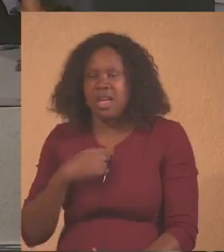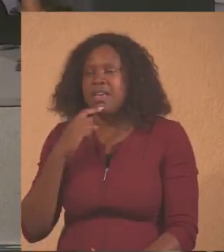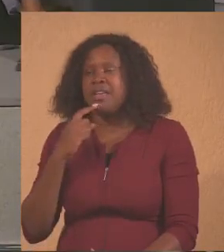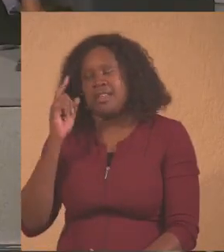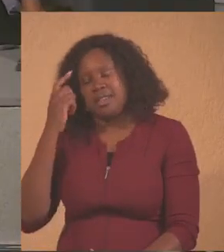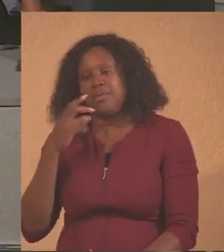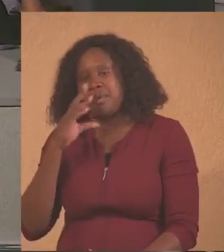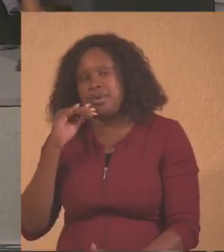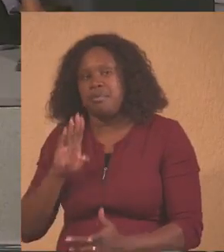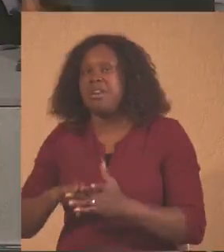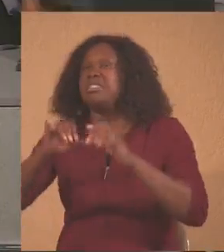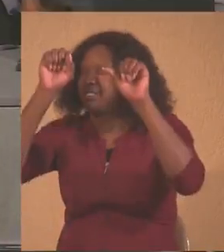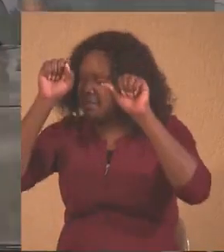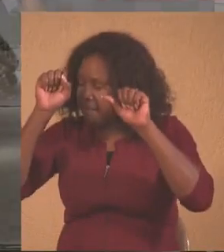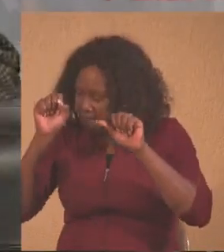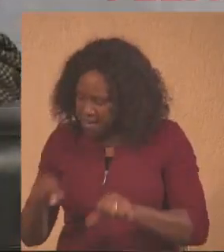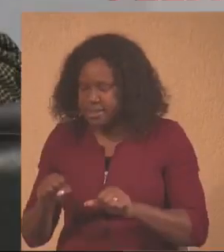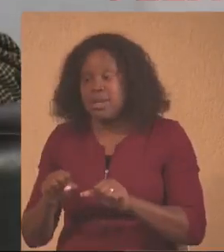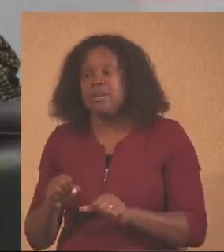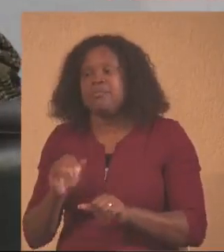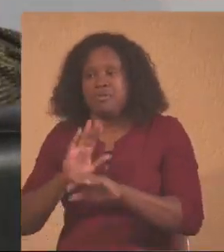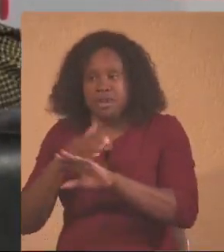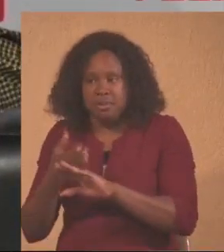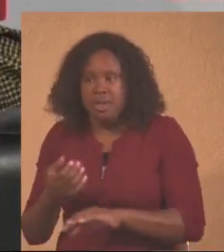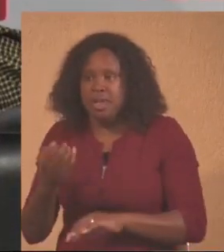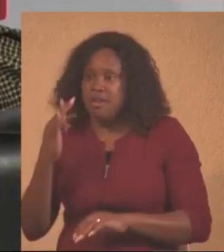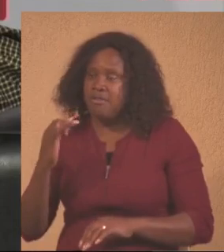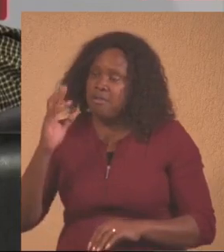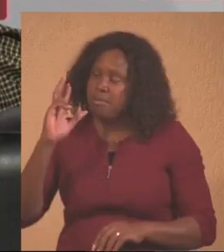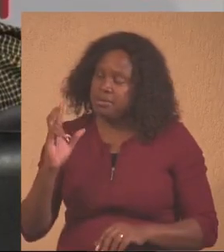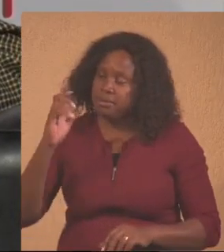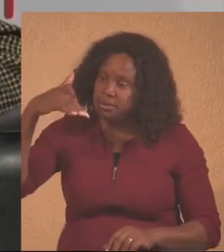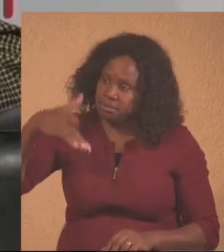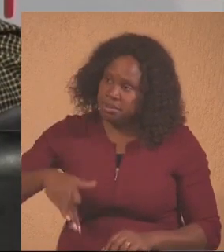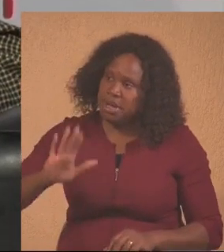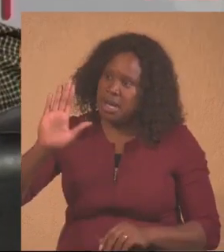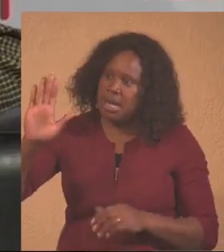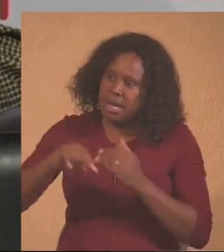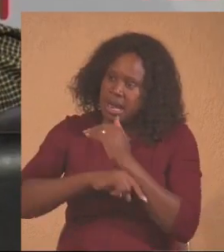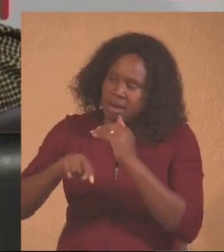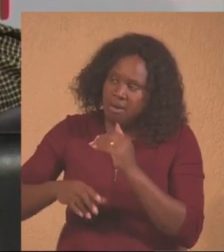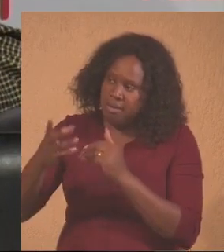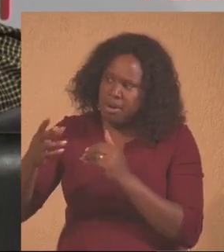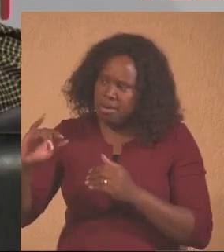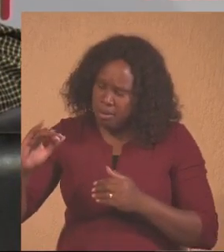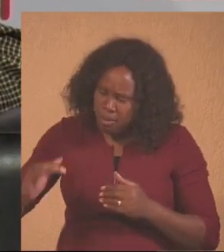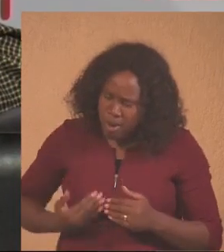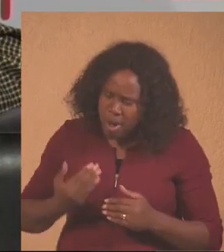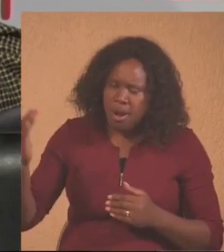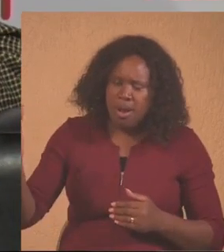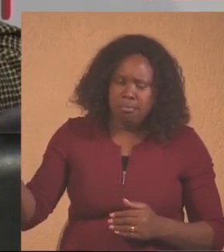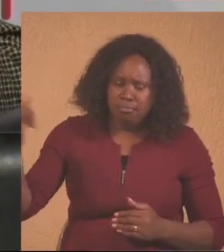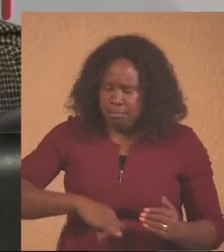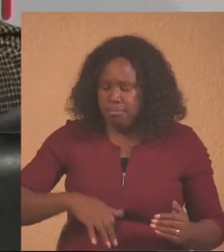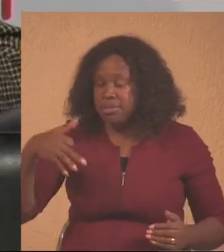Yes. If you, for example, you are in Namibia returning, Yes. yes, some will say, can you take me home? I am